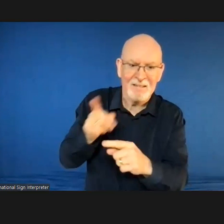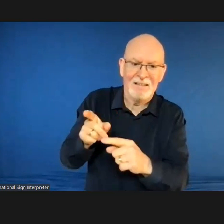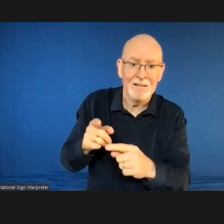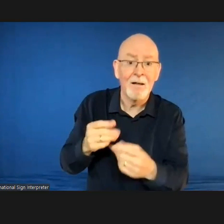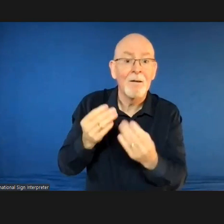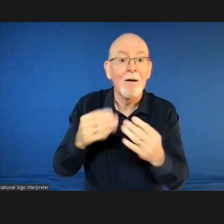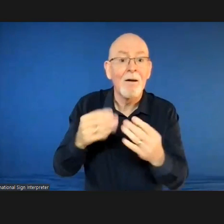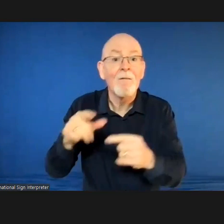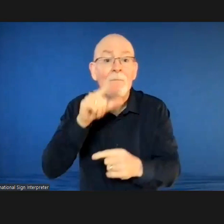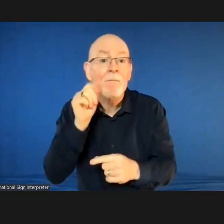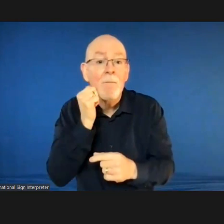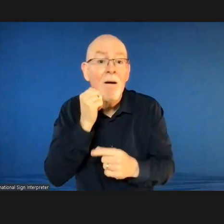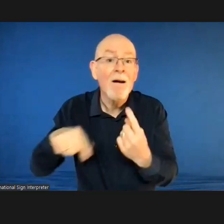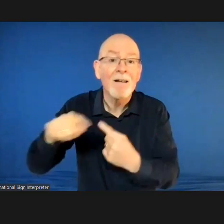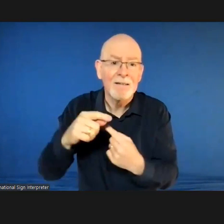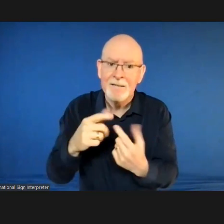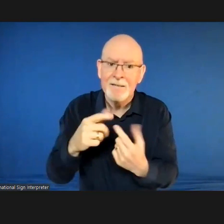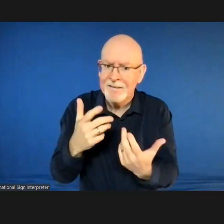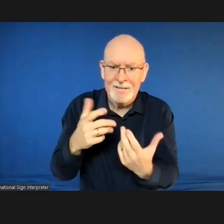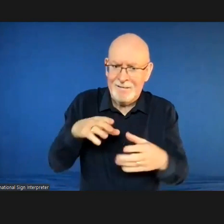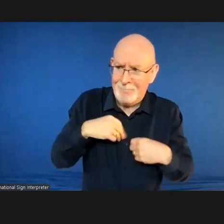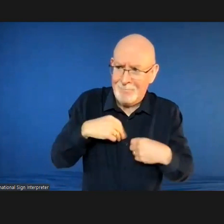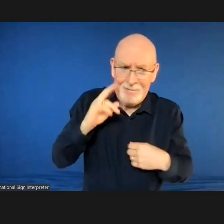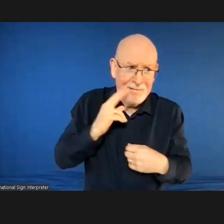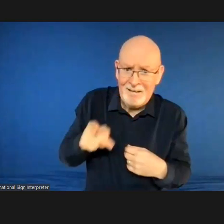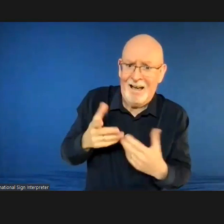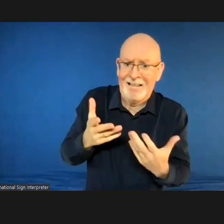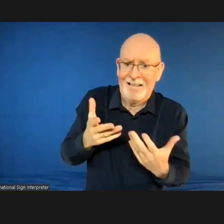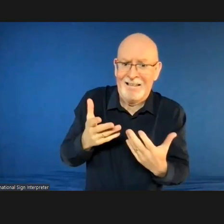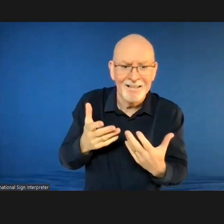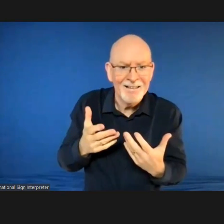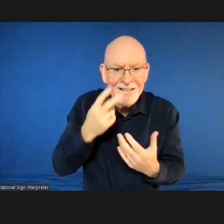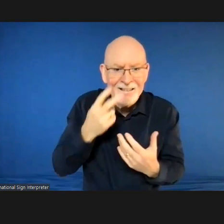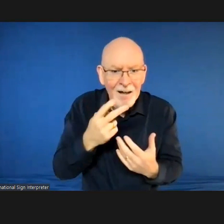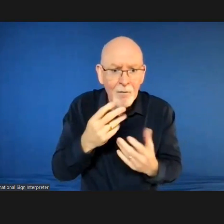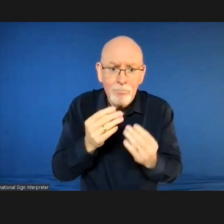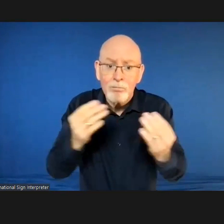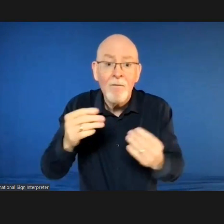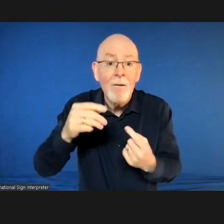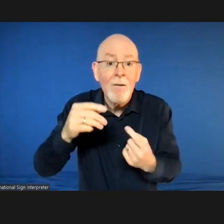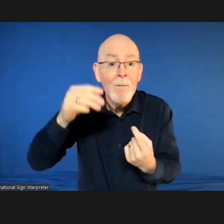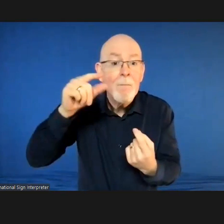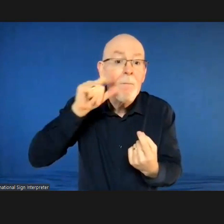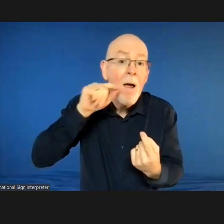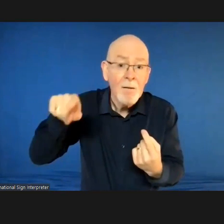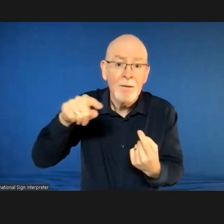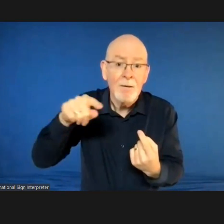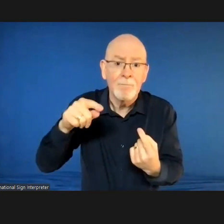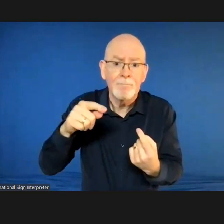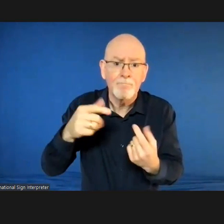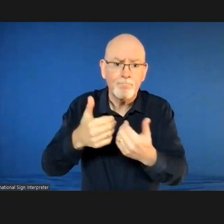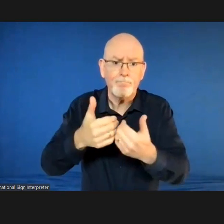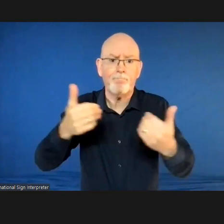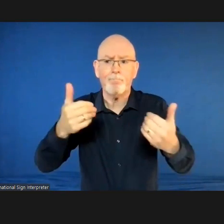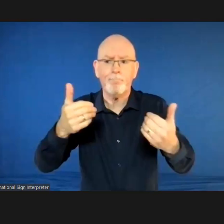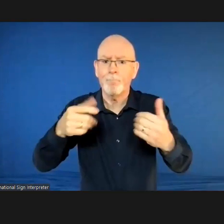that deafness is inherited and not definitely from their side. So what we think should be done to support deaf children